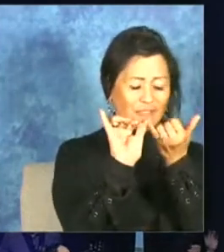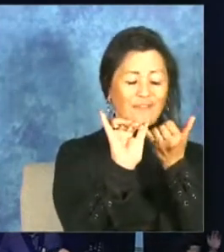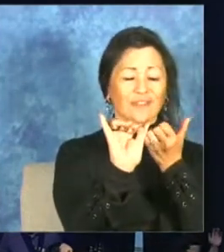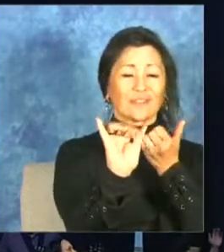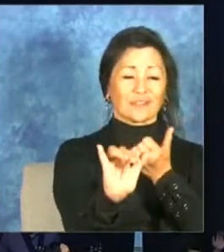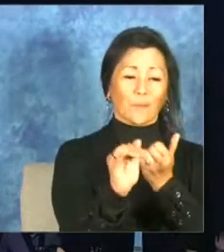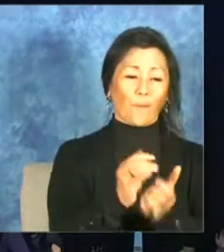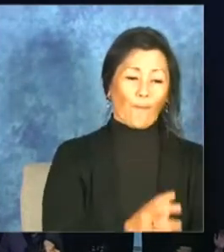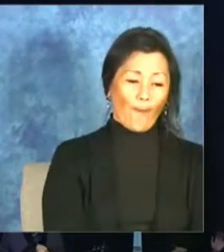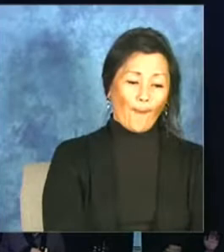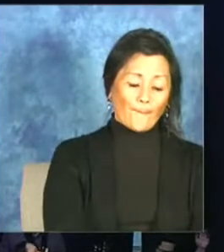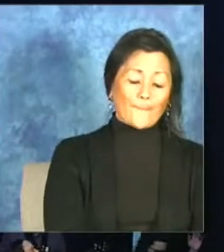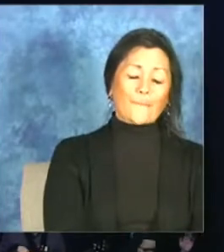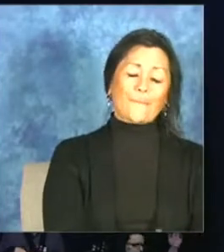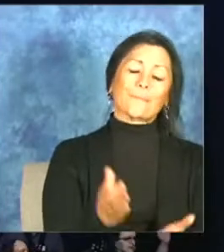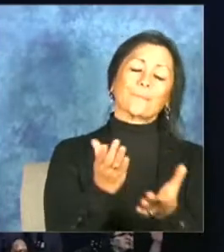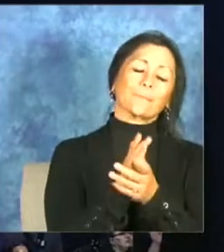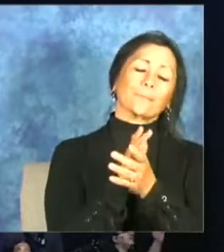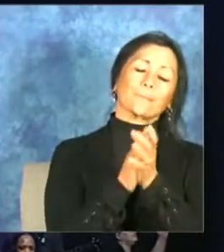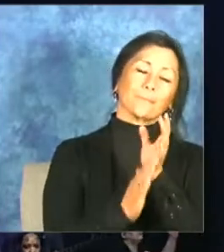fails.